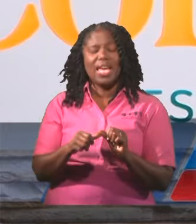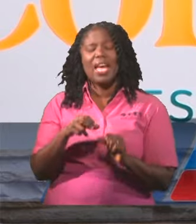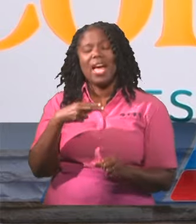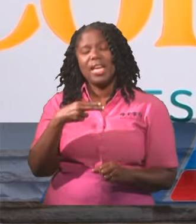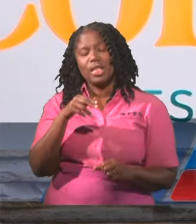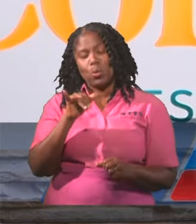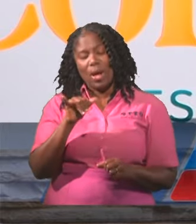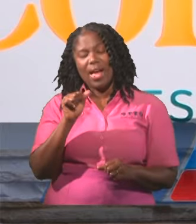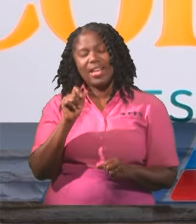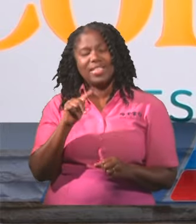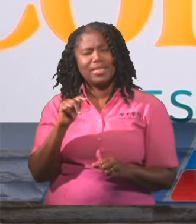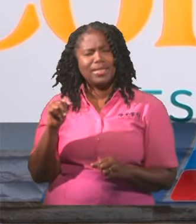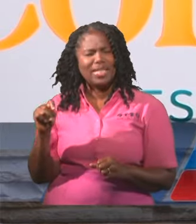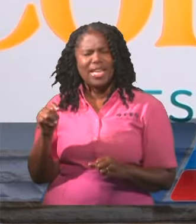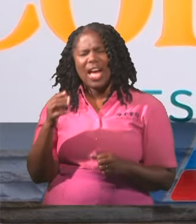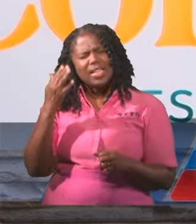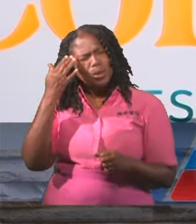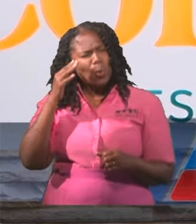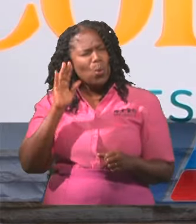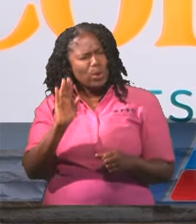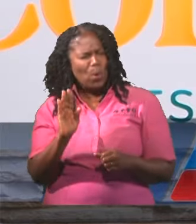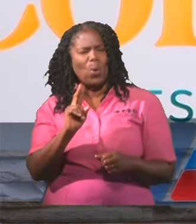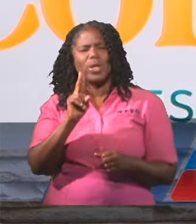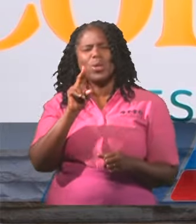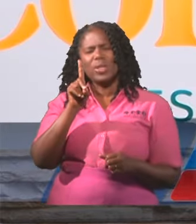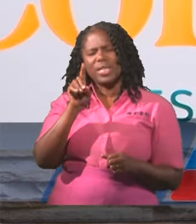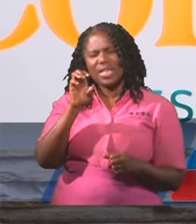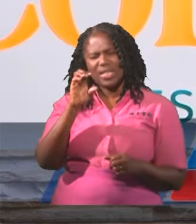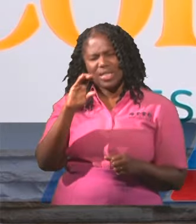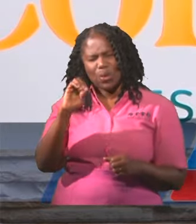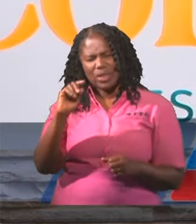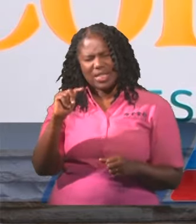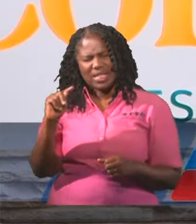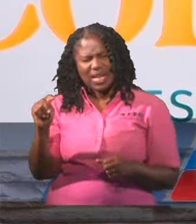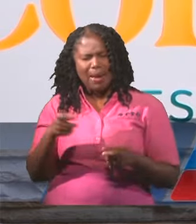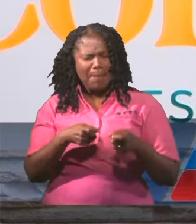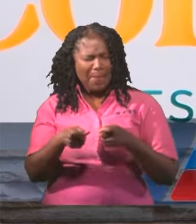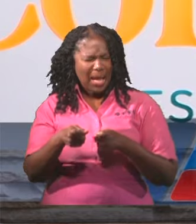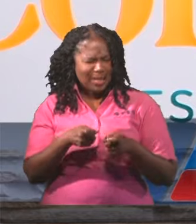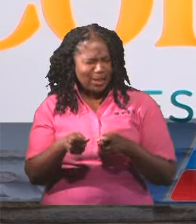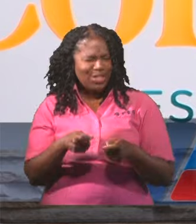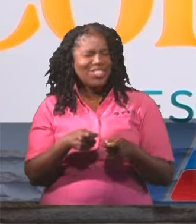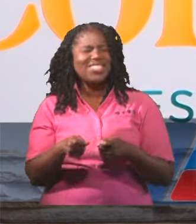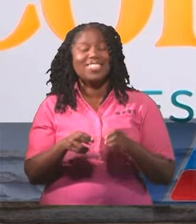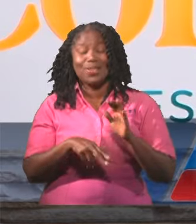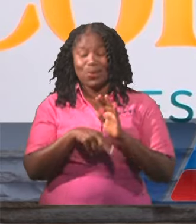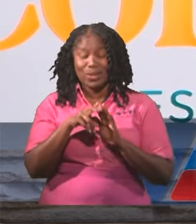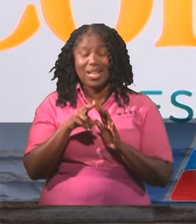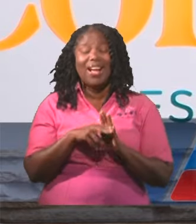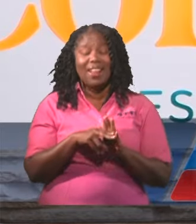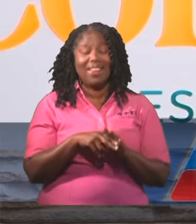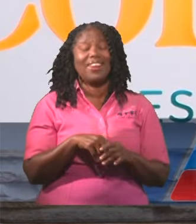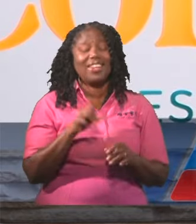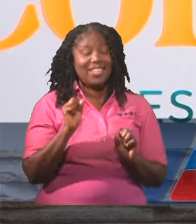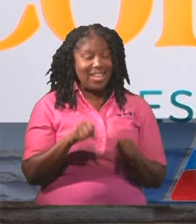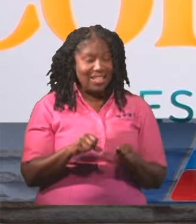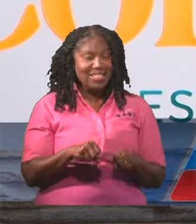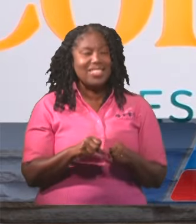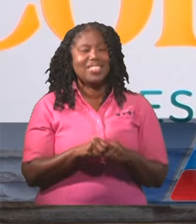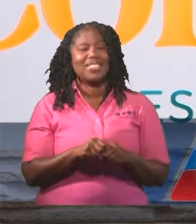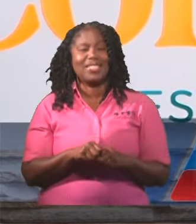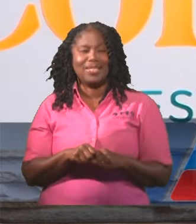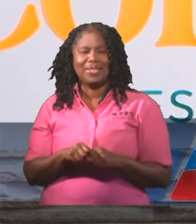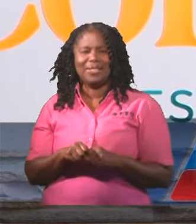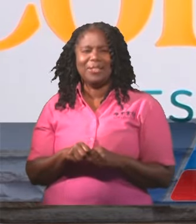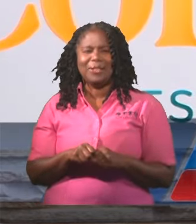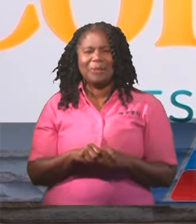UDCOT that manages and operates the facility that is the Hyatt Hotel. So it is quite common in the context